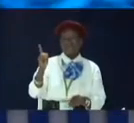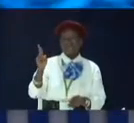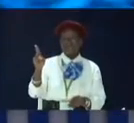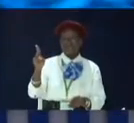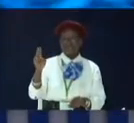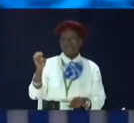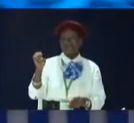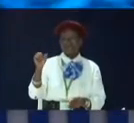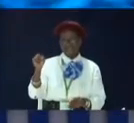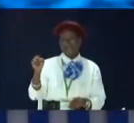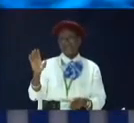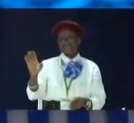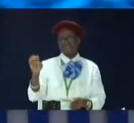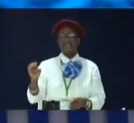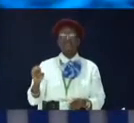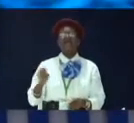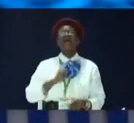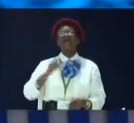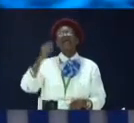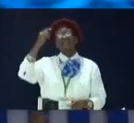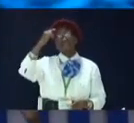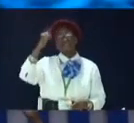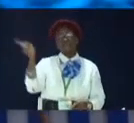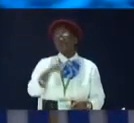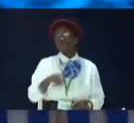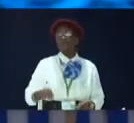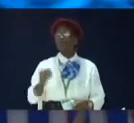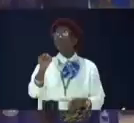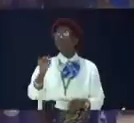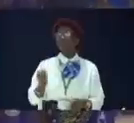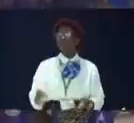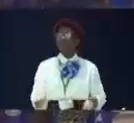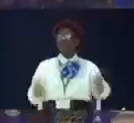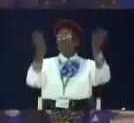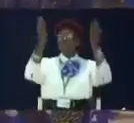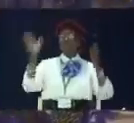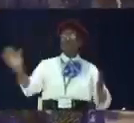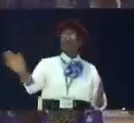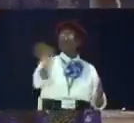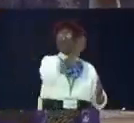I think you should lift your hand to God and thank him for that.